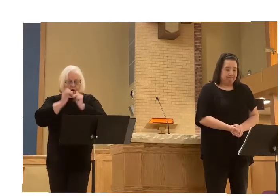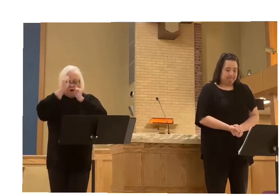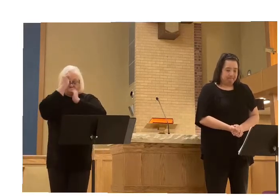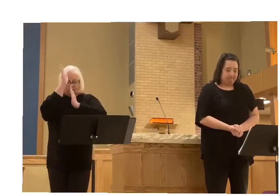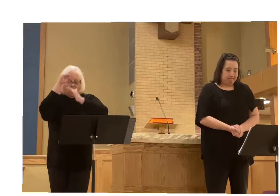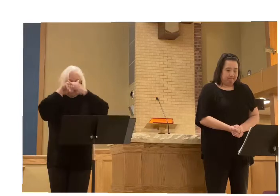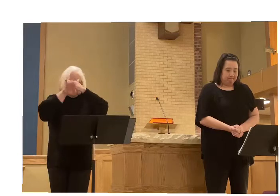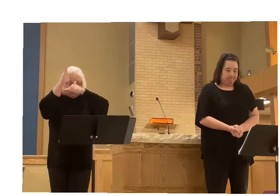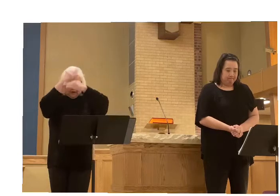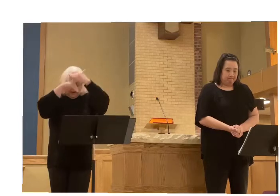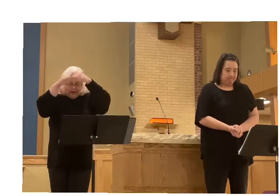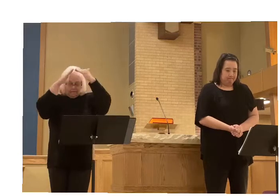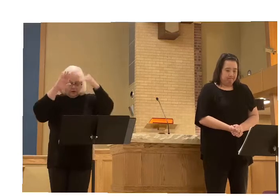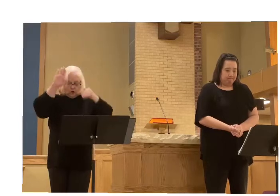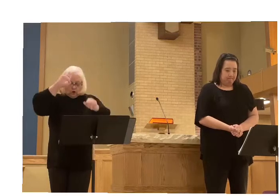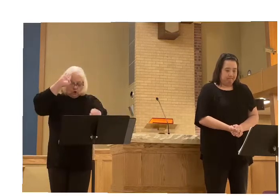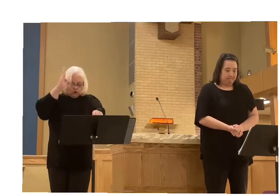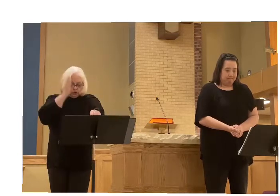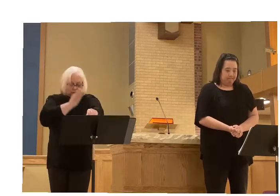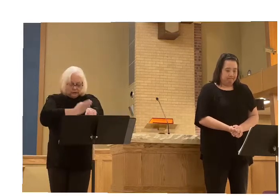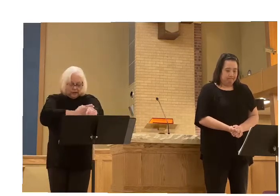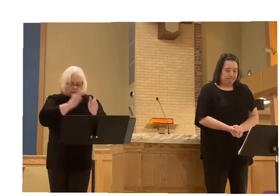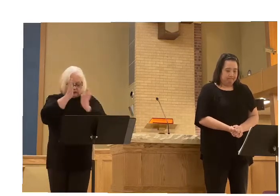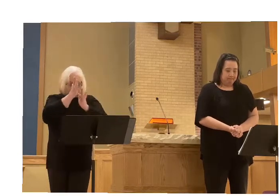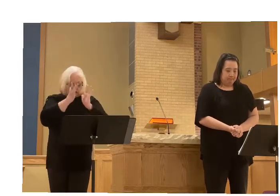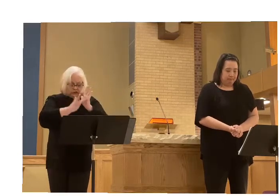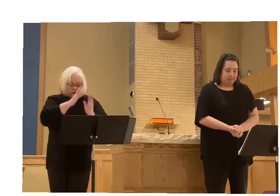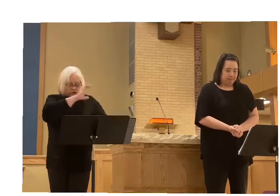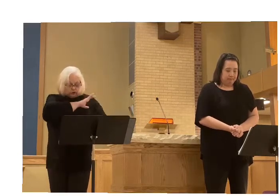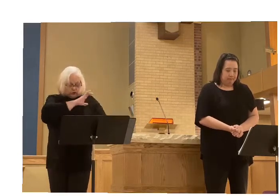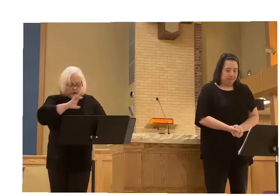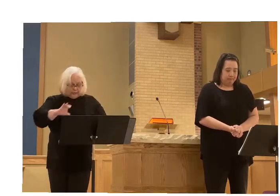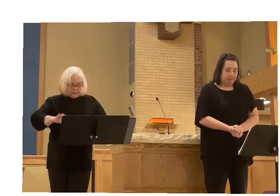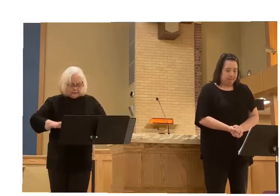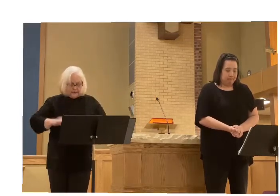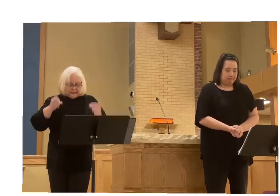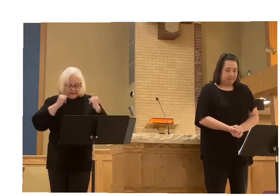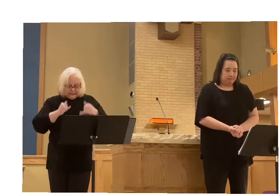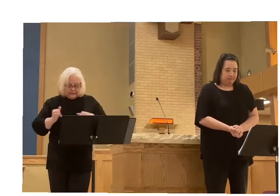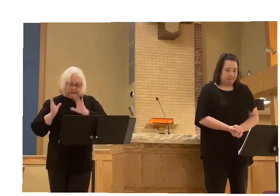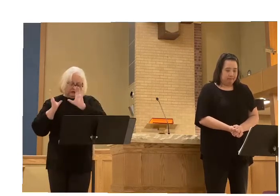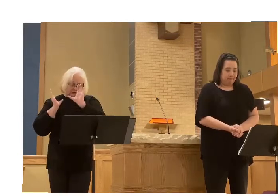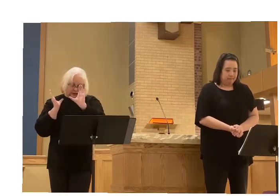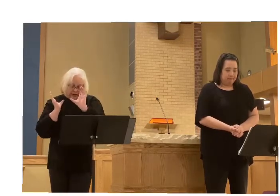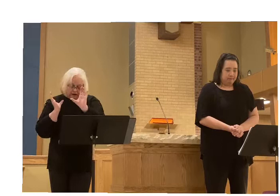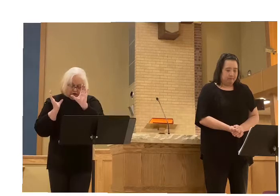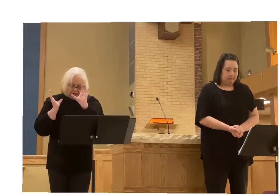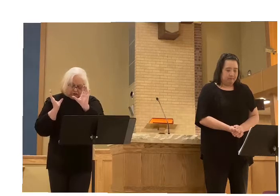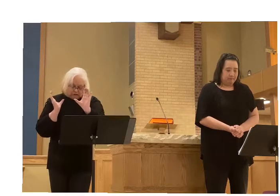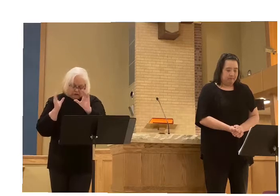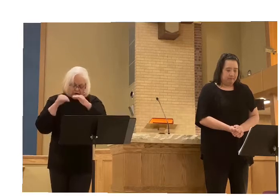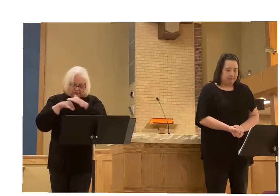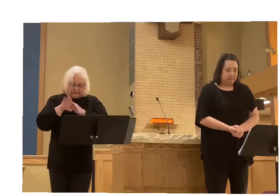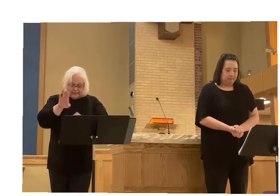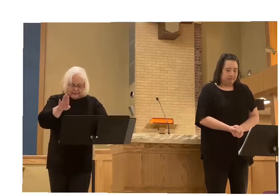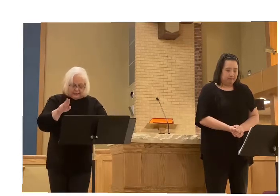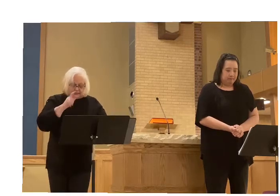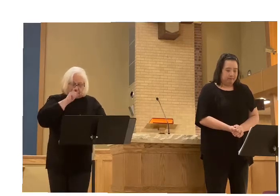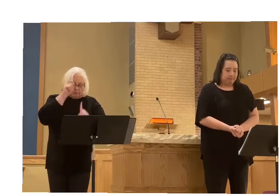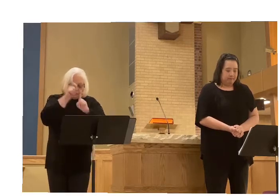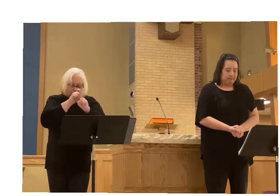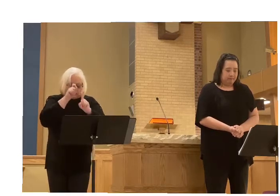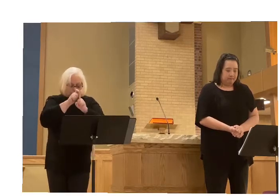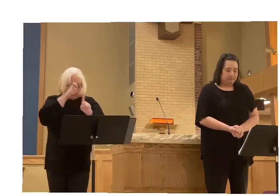Father in heaven, your Son, Jesus Christ, still carries his cross and his persecuted brothers and